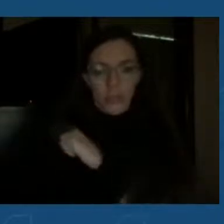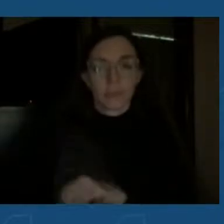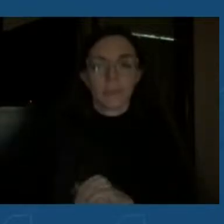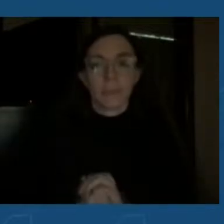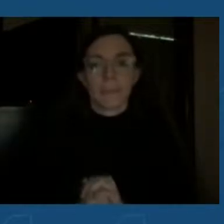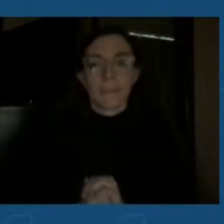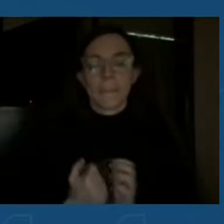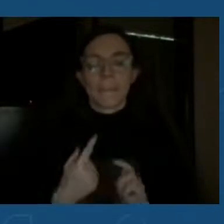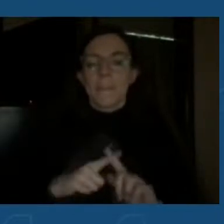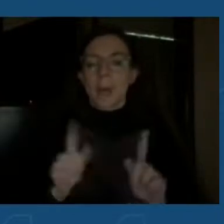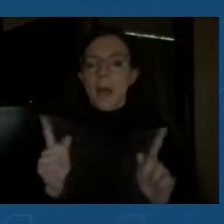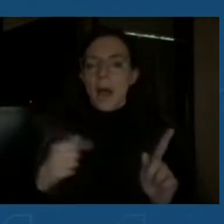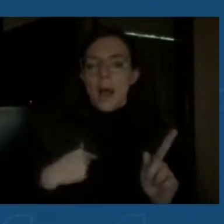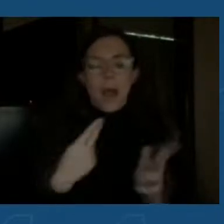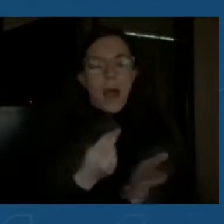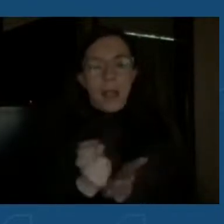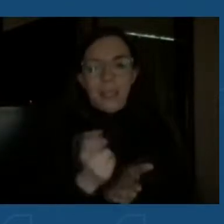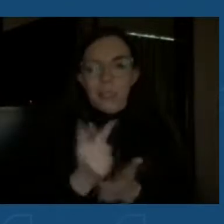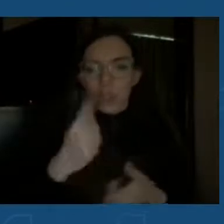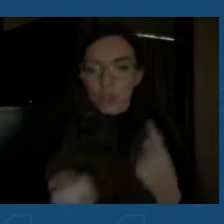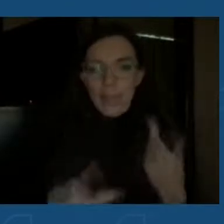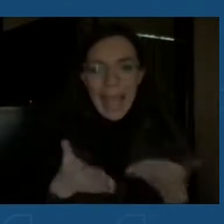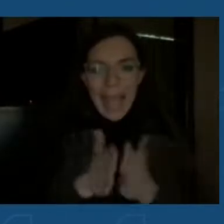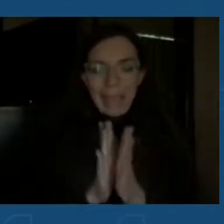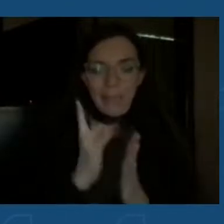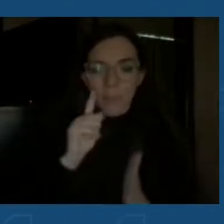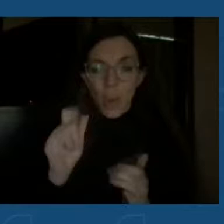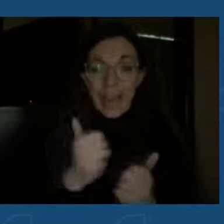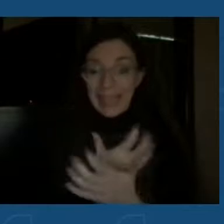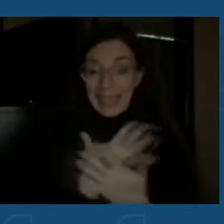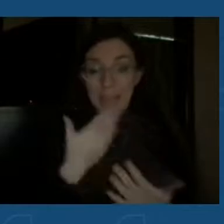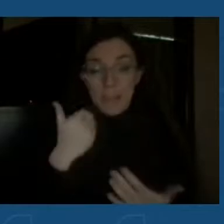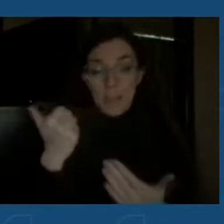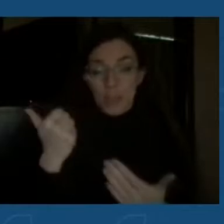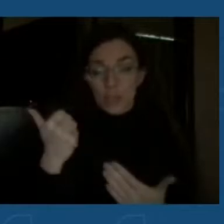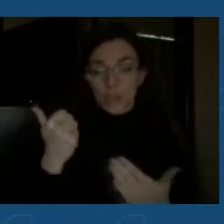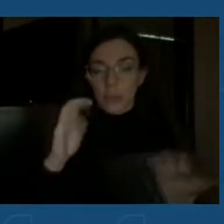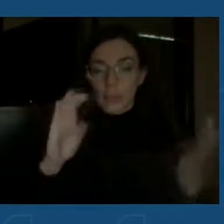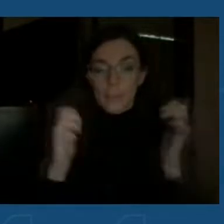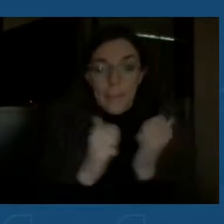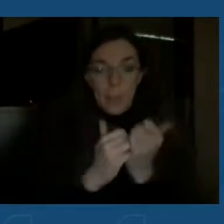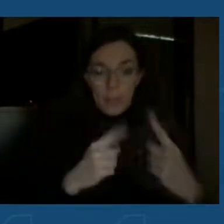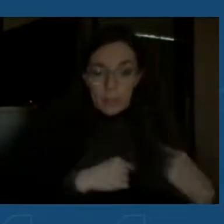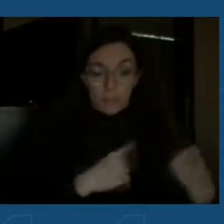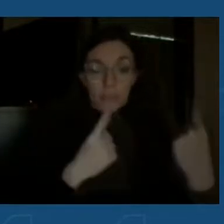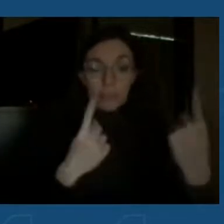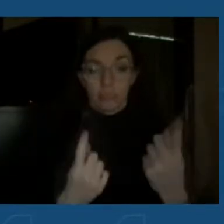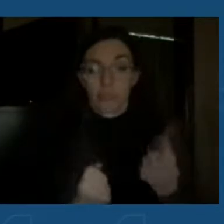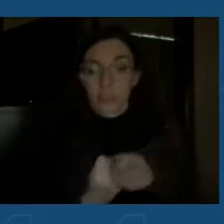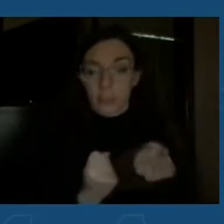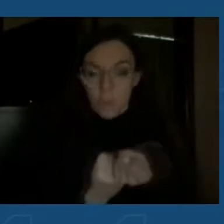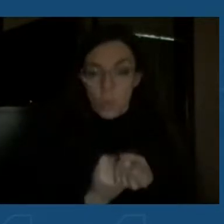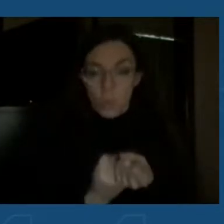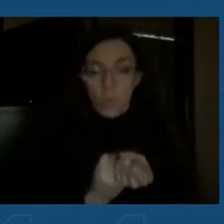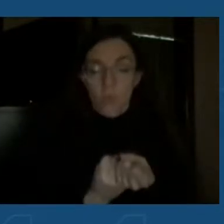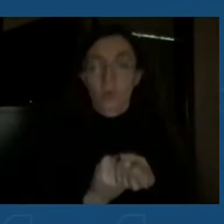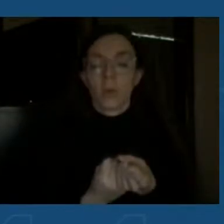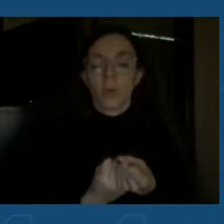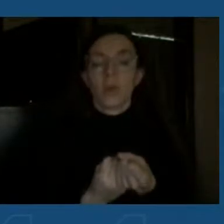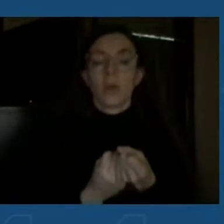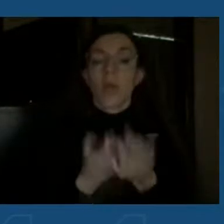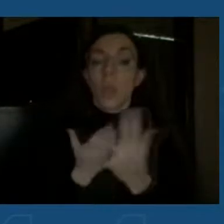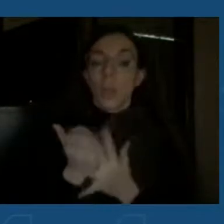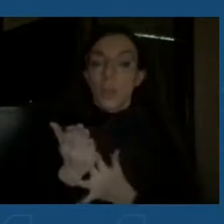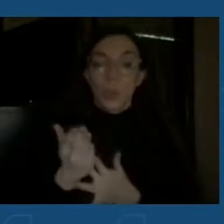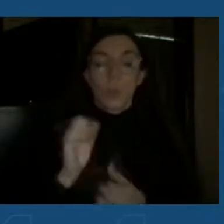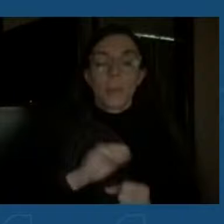But I honestly couldn't ask for anything better than what has happened in regards to supporting us through these challenges. Through the pandemic, we've also